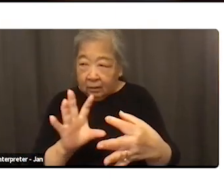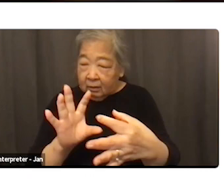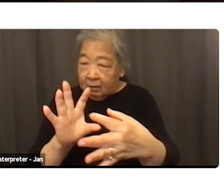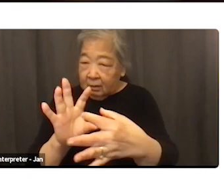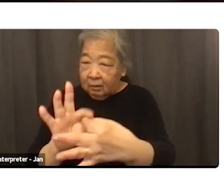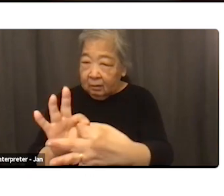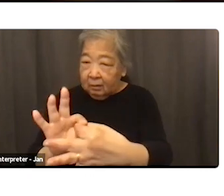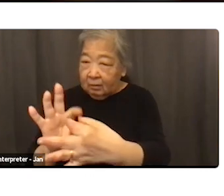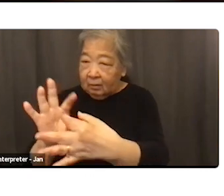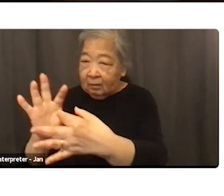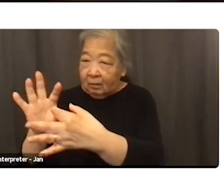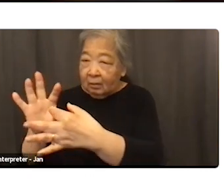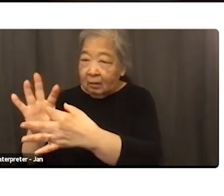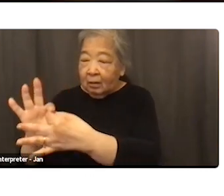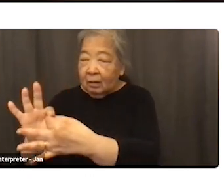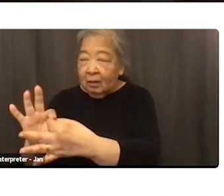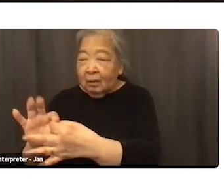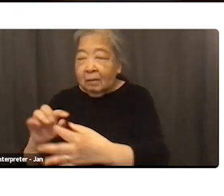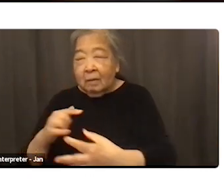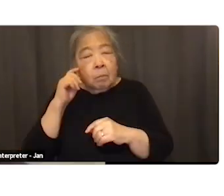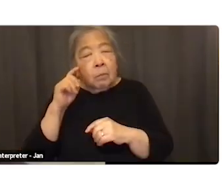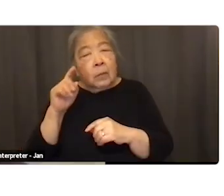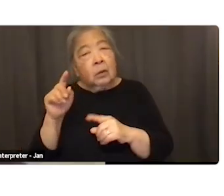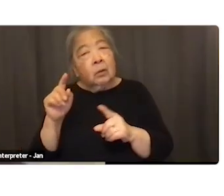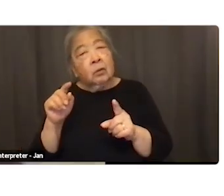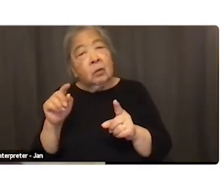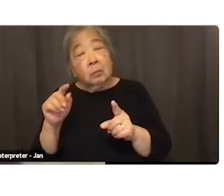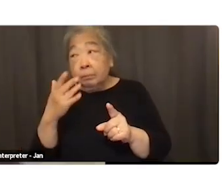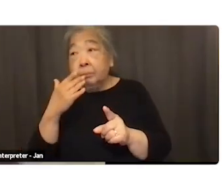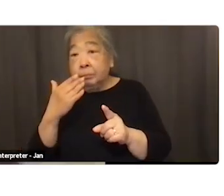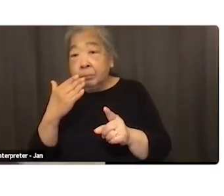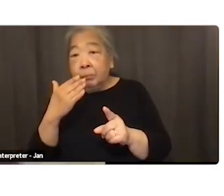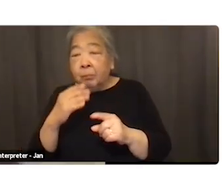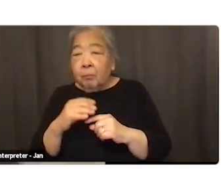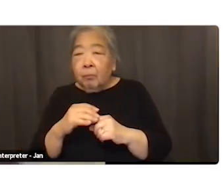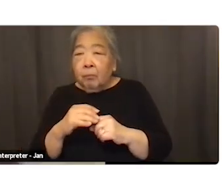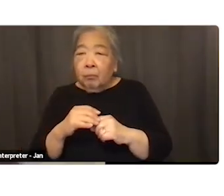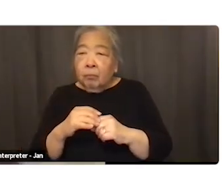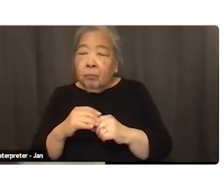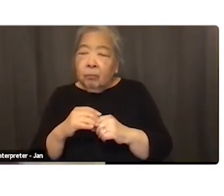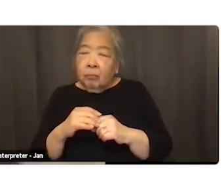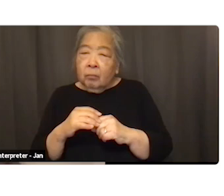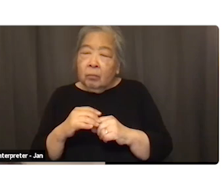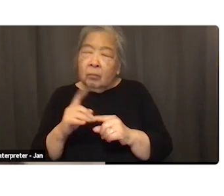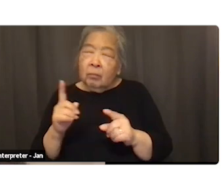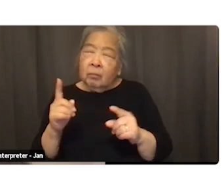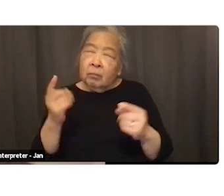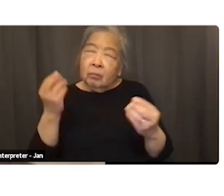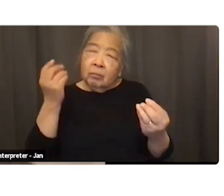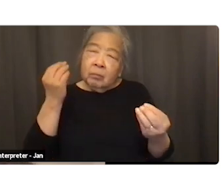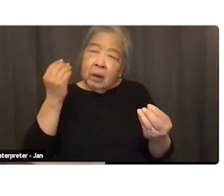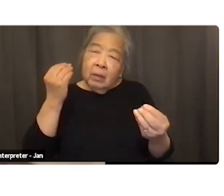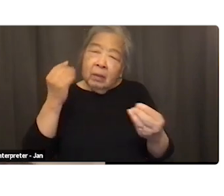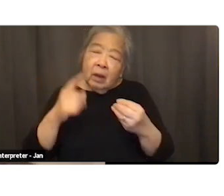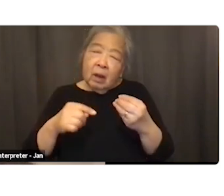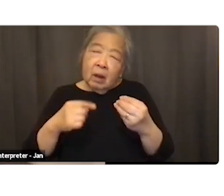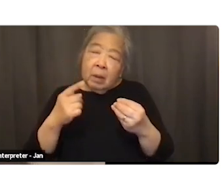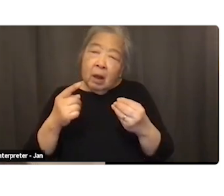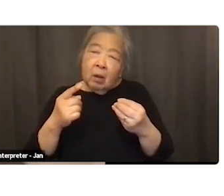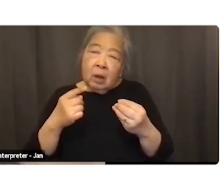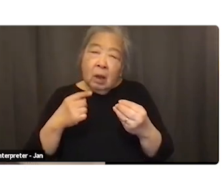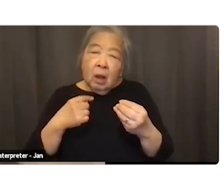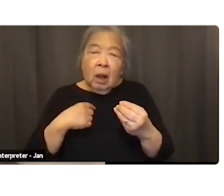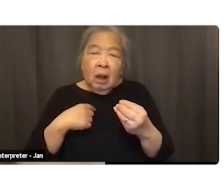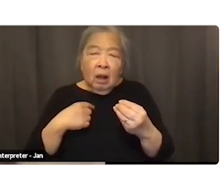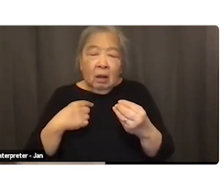You feel nourished, Ashe. I'm gonna thank you. So thinking about, and I wanted those